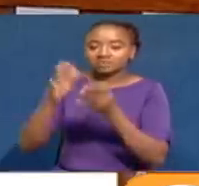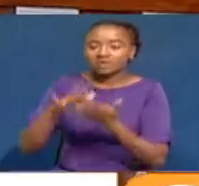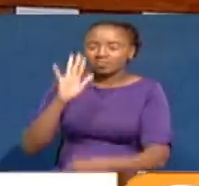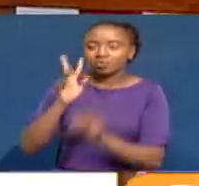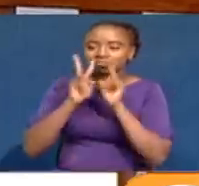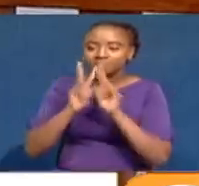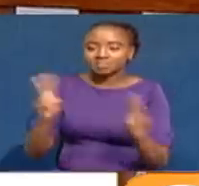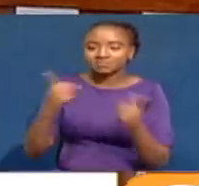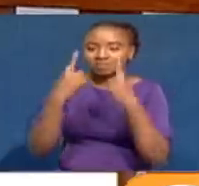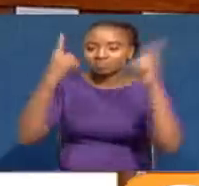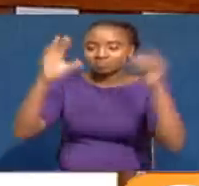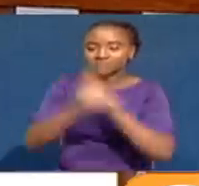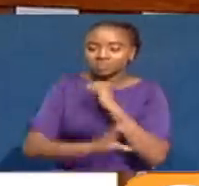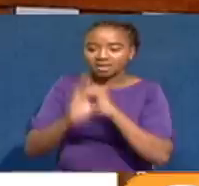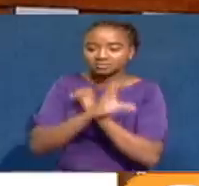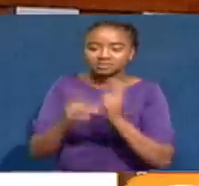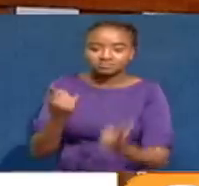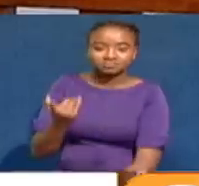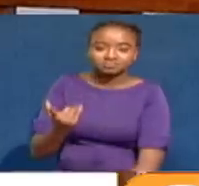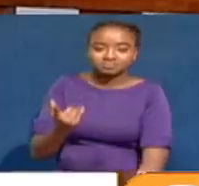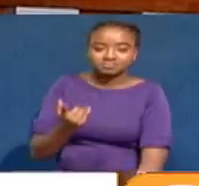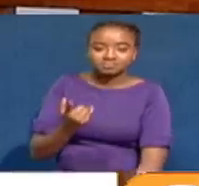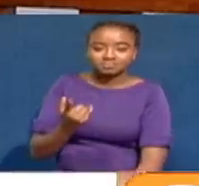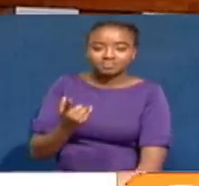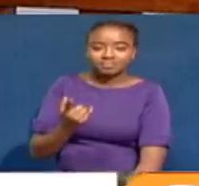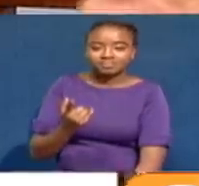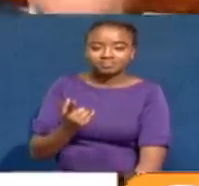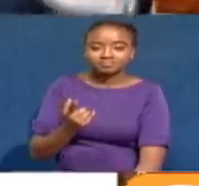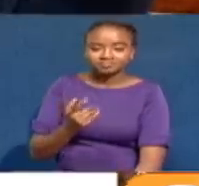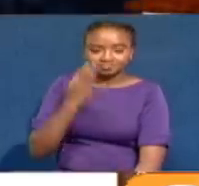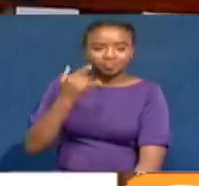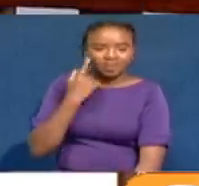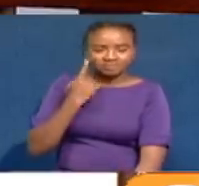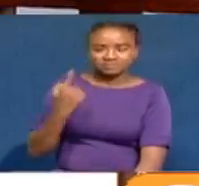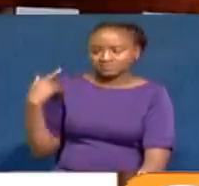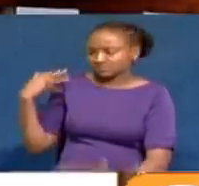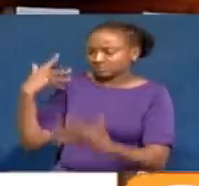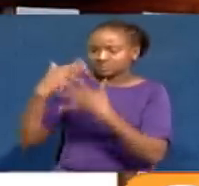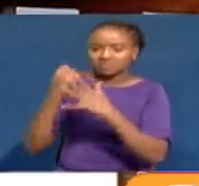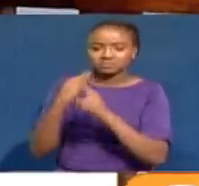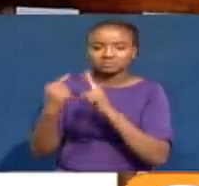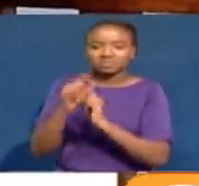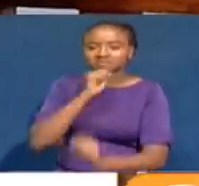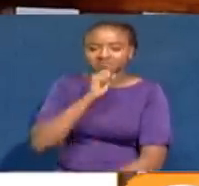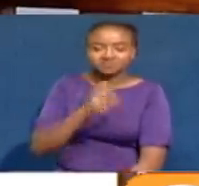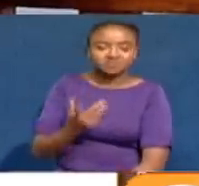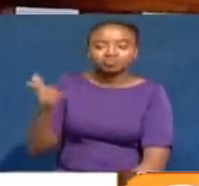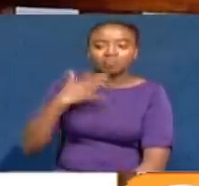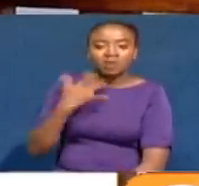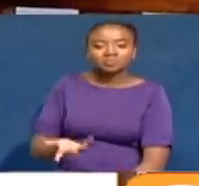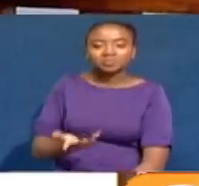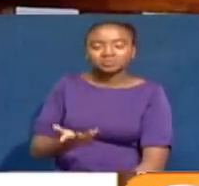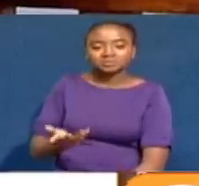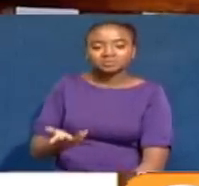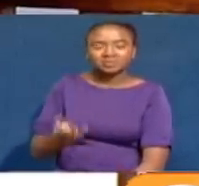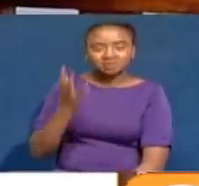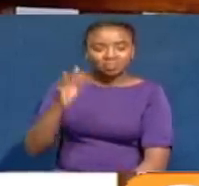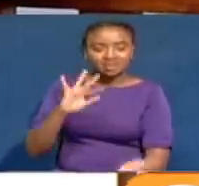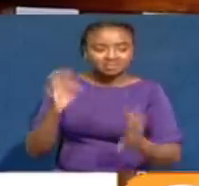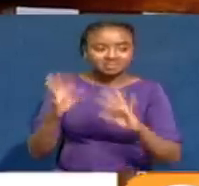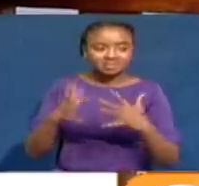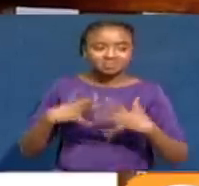more prosperous country, apart from what we have seen in the last 50 years. You know, there are some things